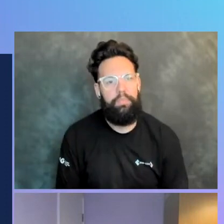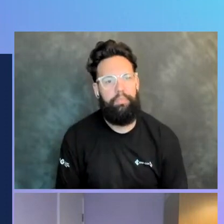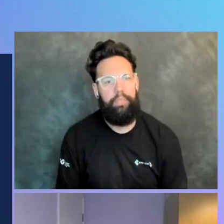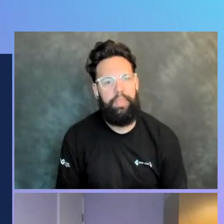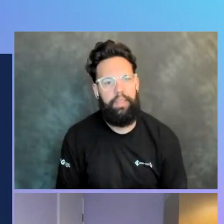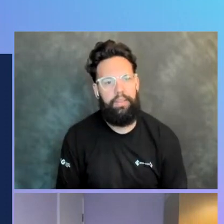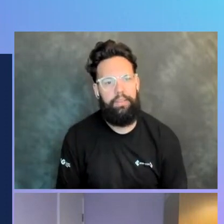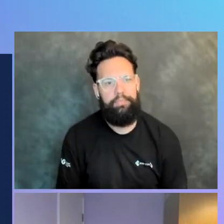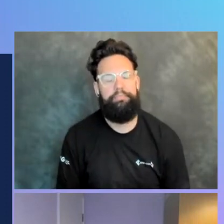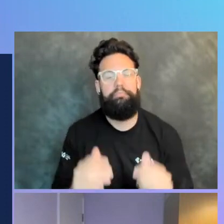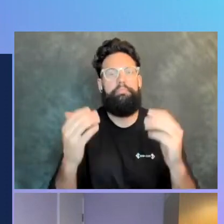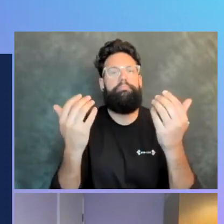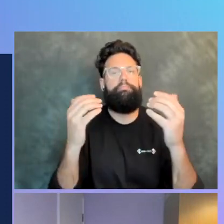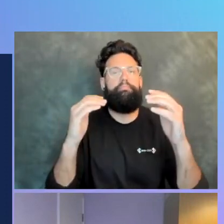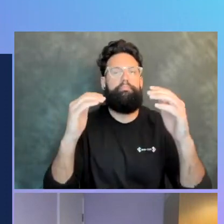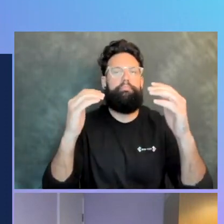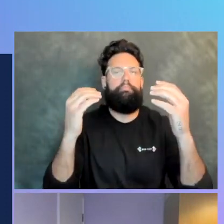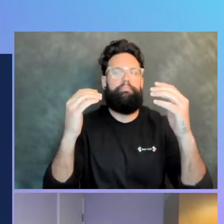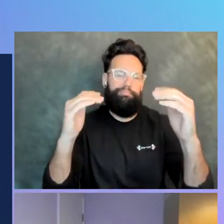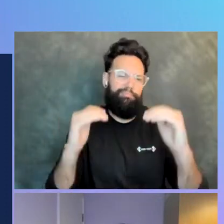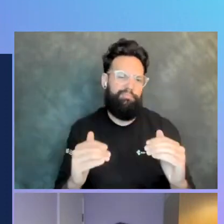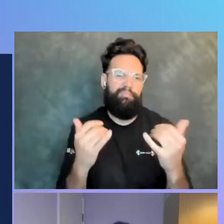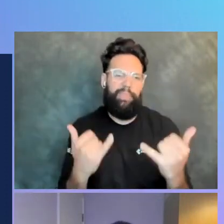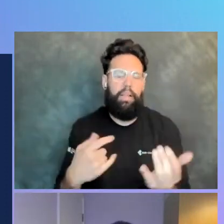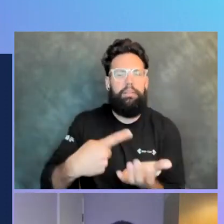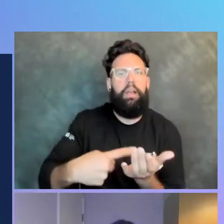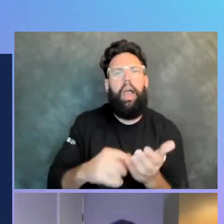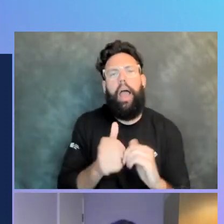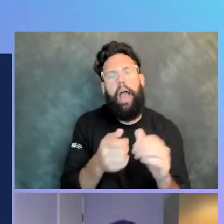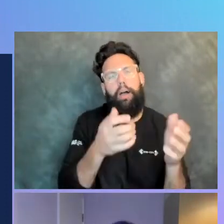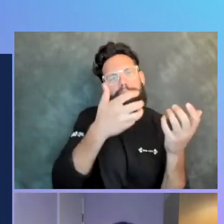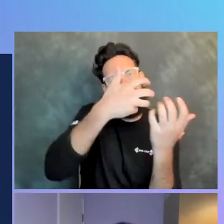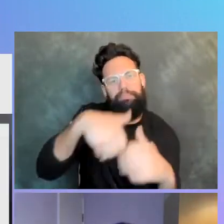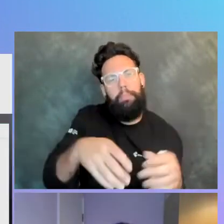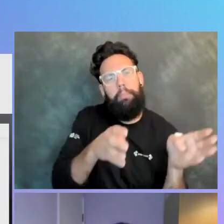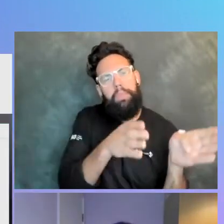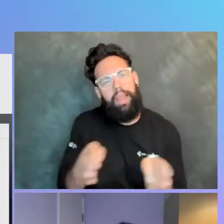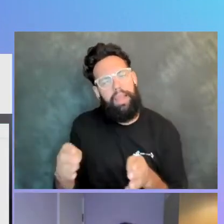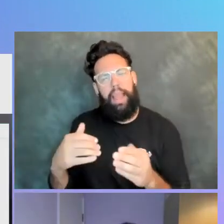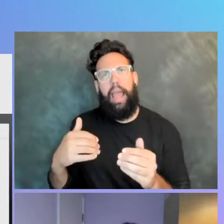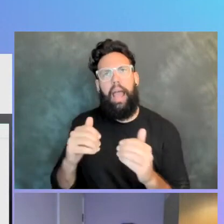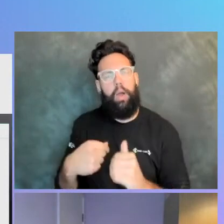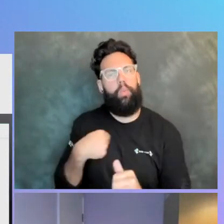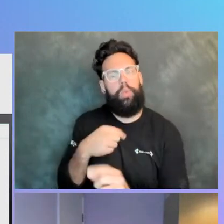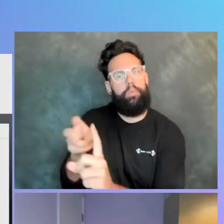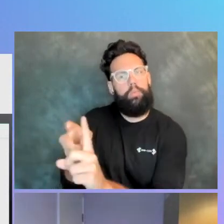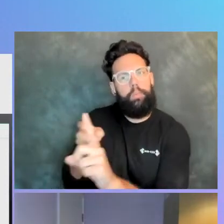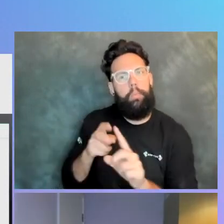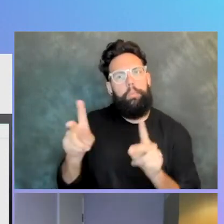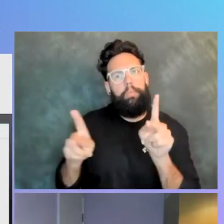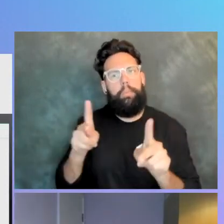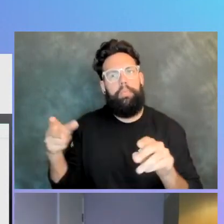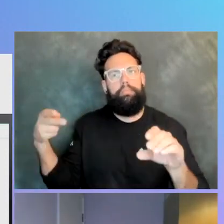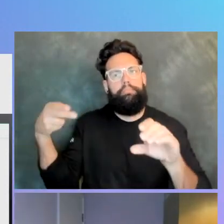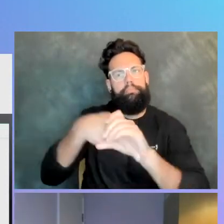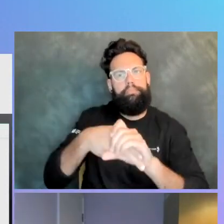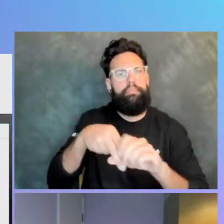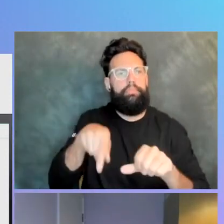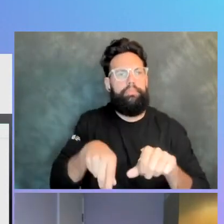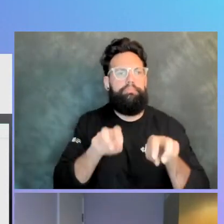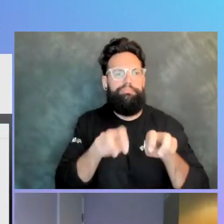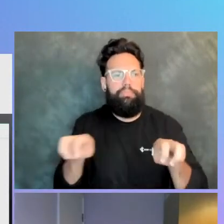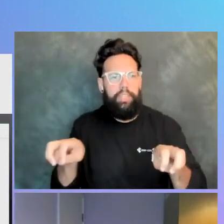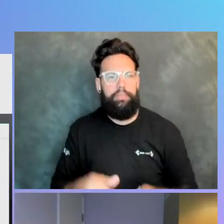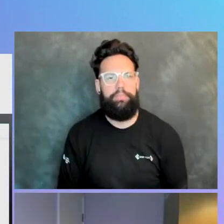Now let's look at some logistics. How do we recruit participants for this panel? This all began